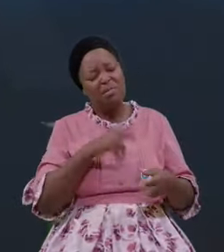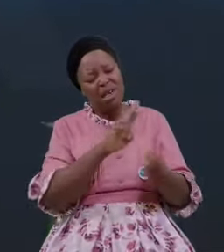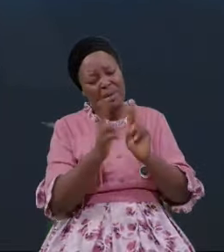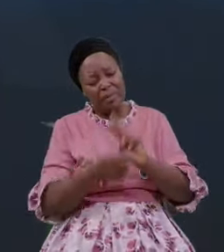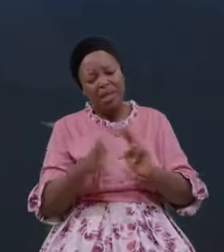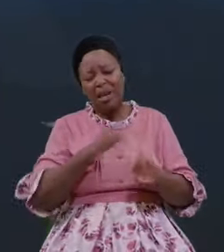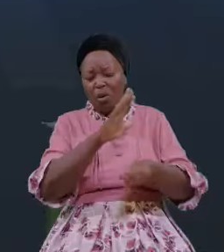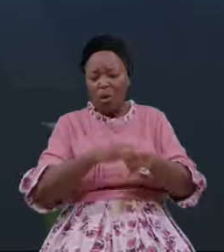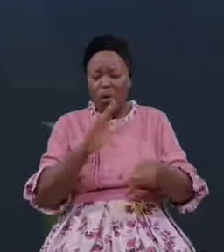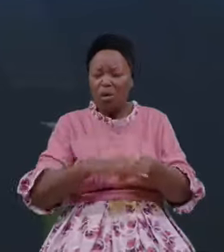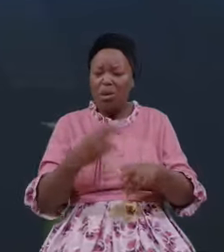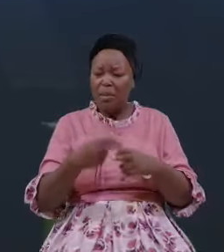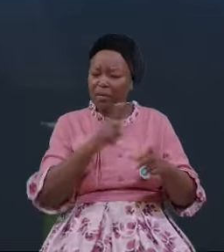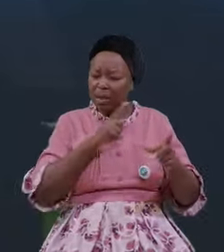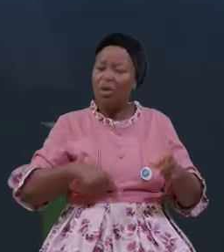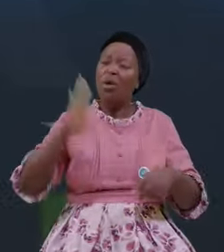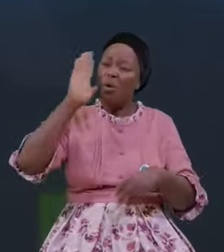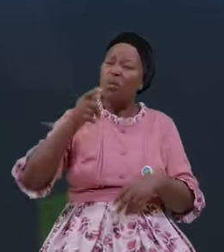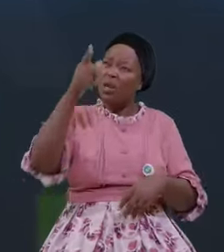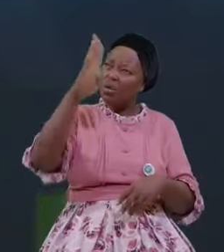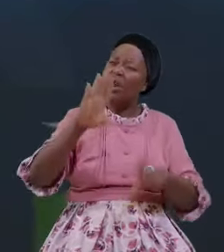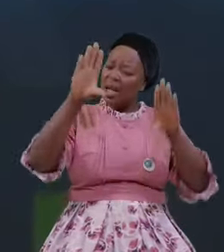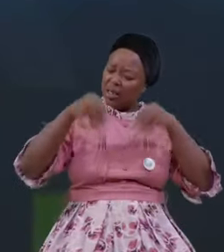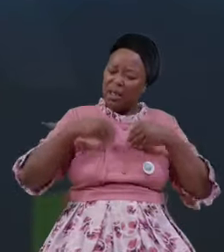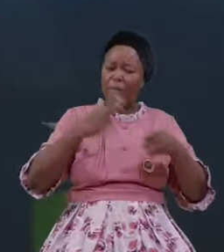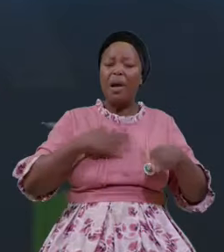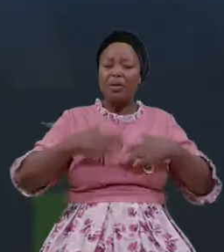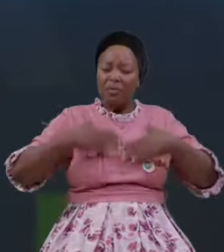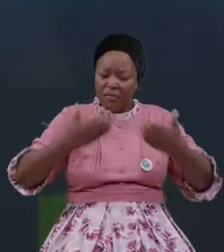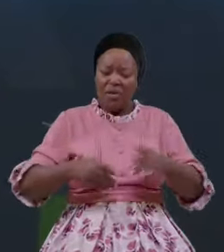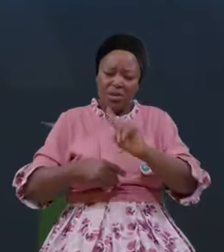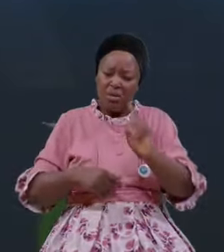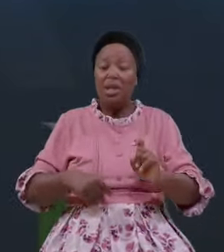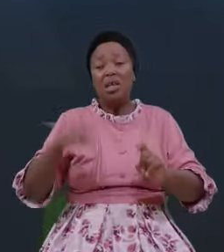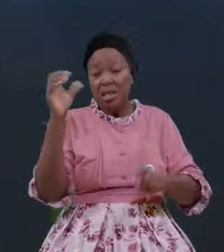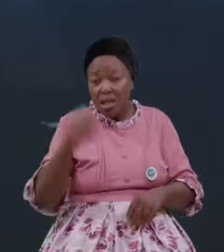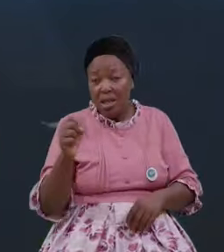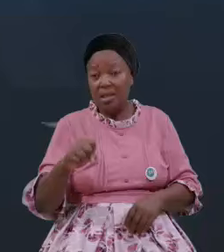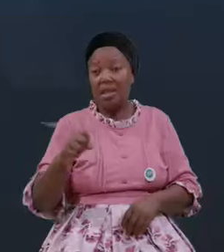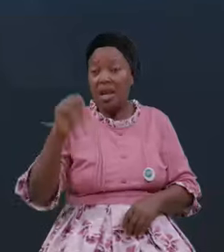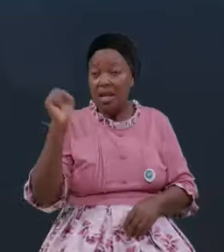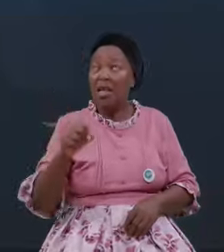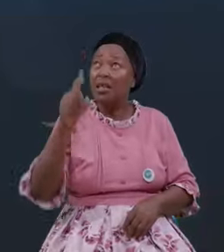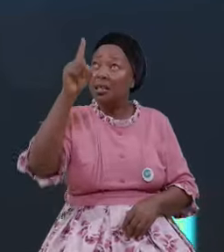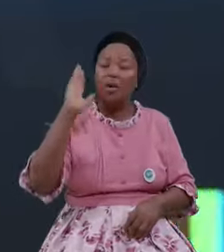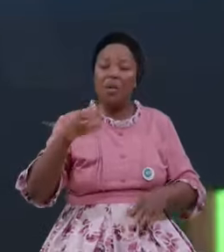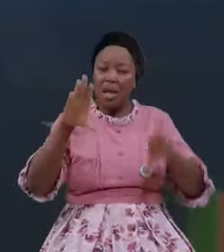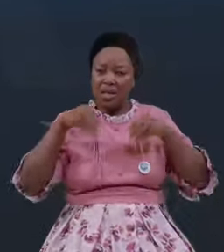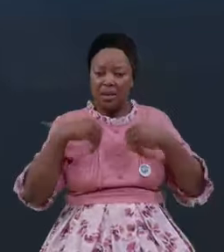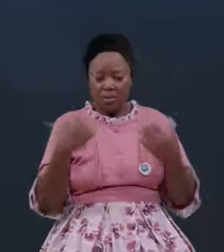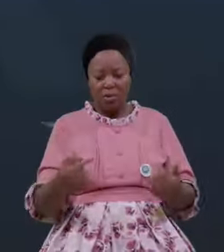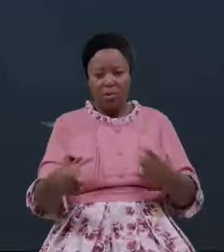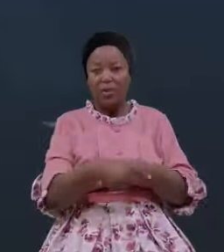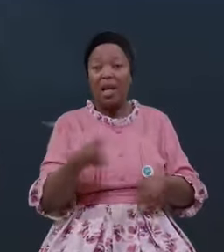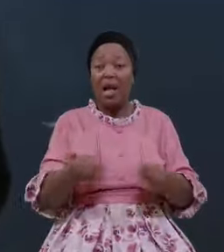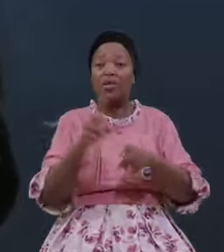will God accept my confession? Yes, yes, yes. Will accept today as you confess him